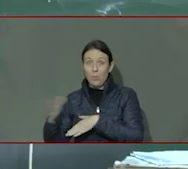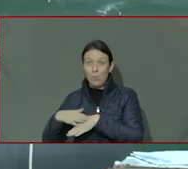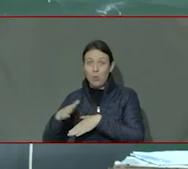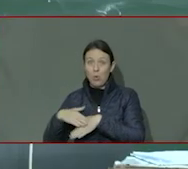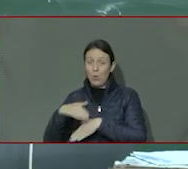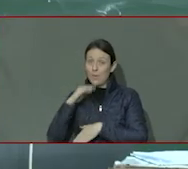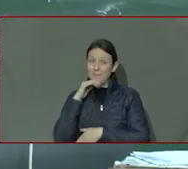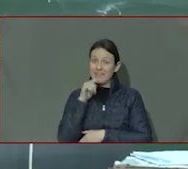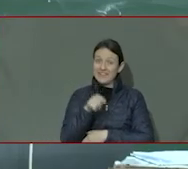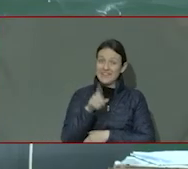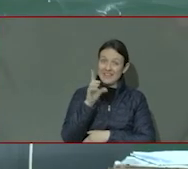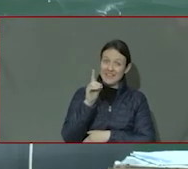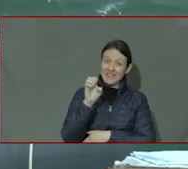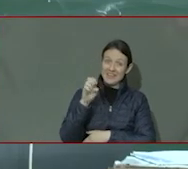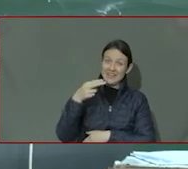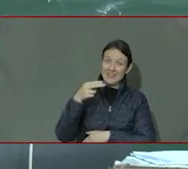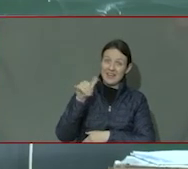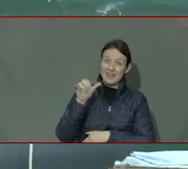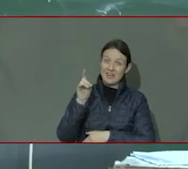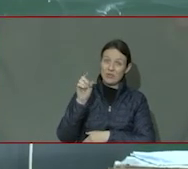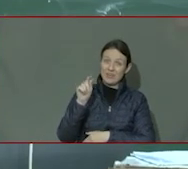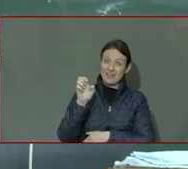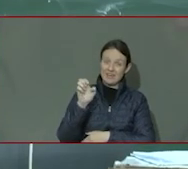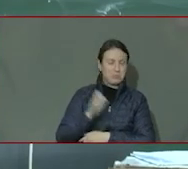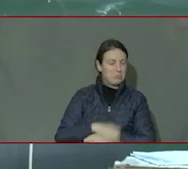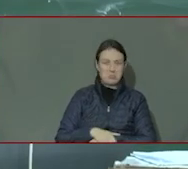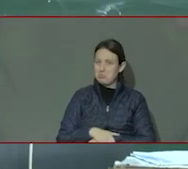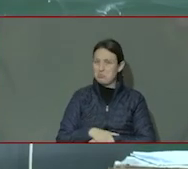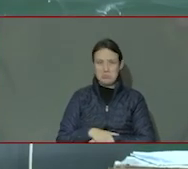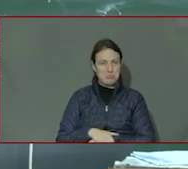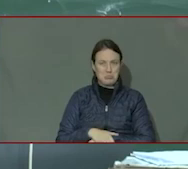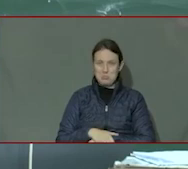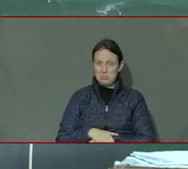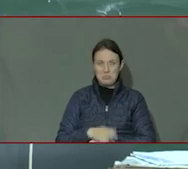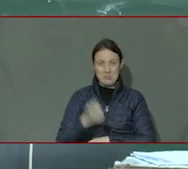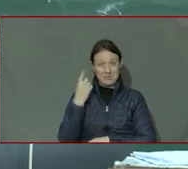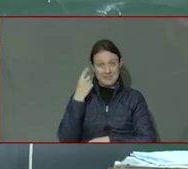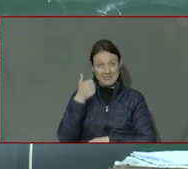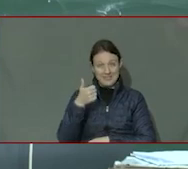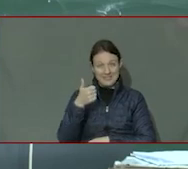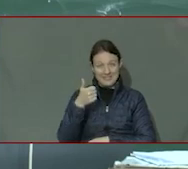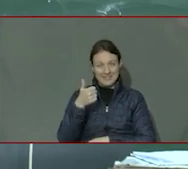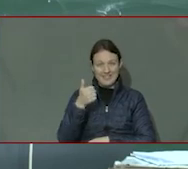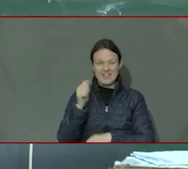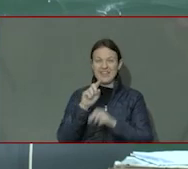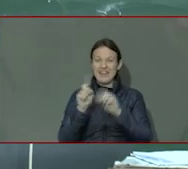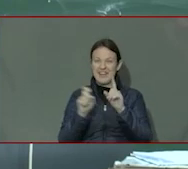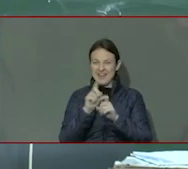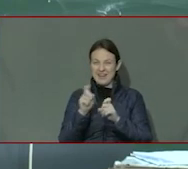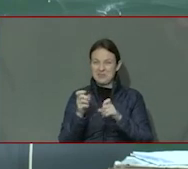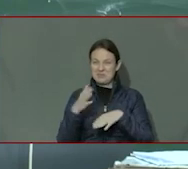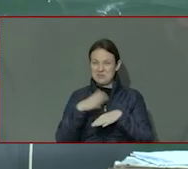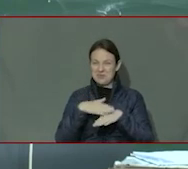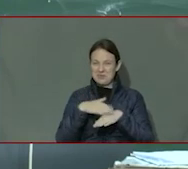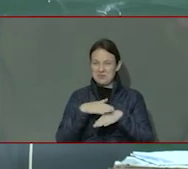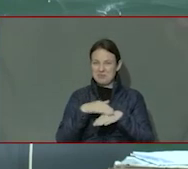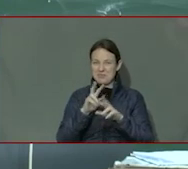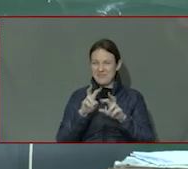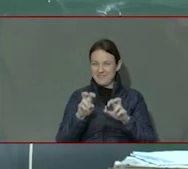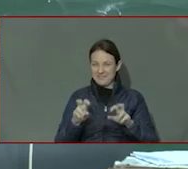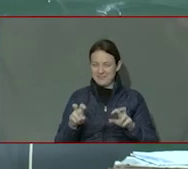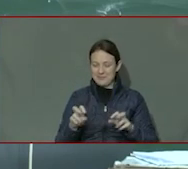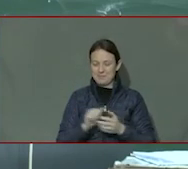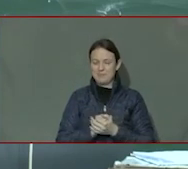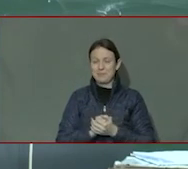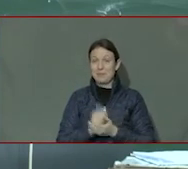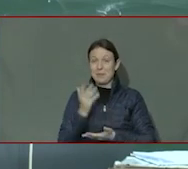dehydrated. Are we together? All right, now, let's look at these questions that learners had to answer for marks. Let's